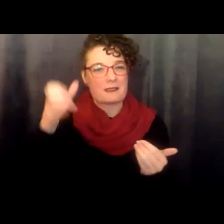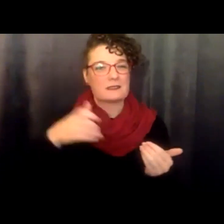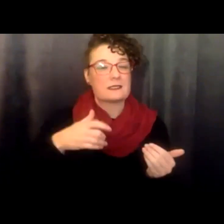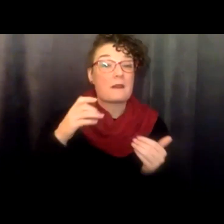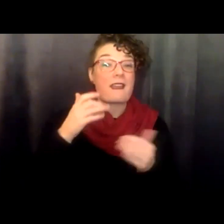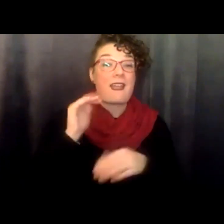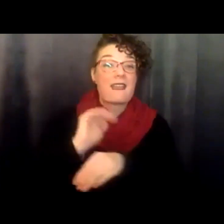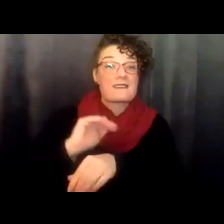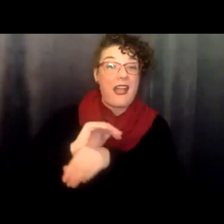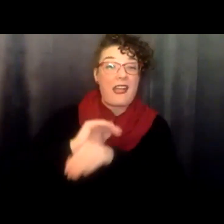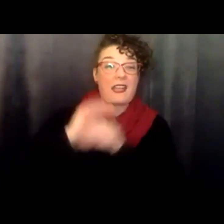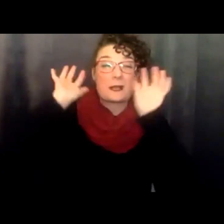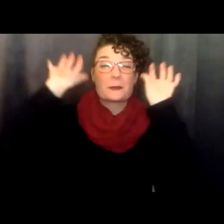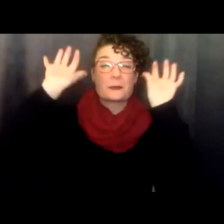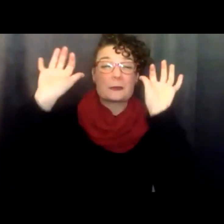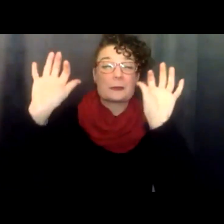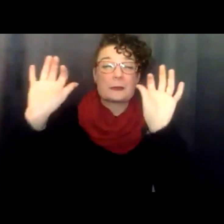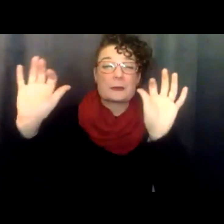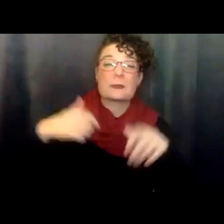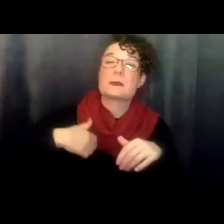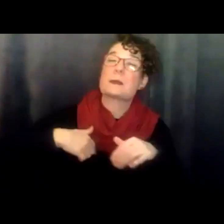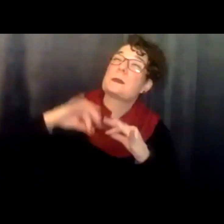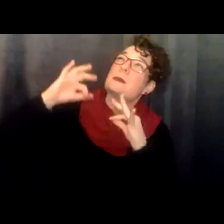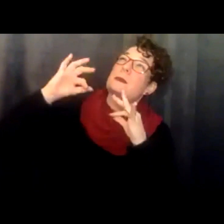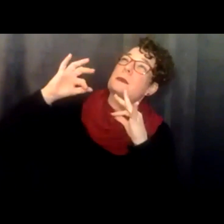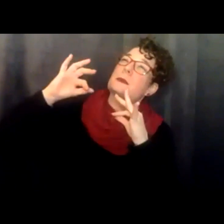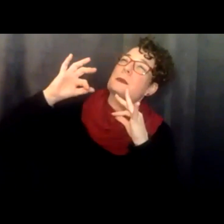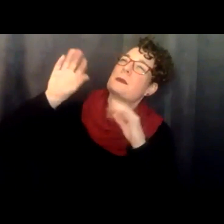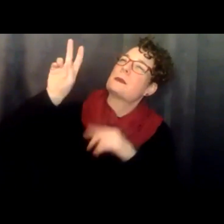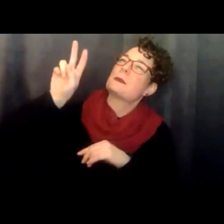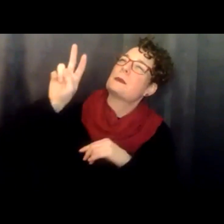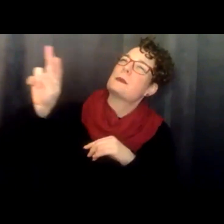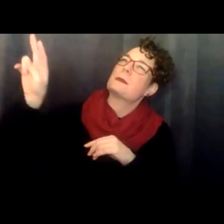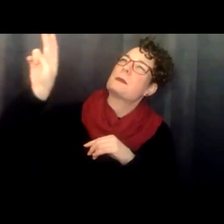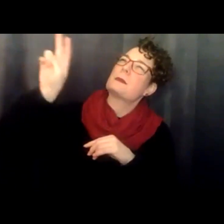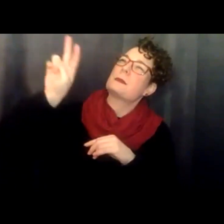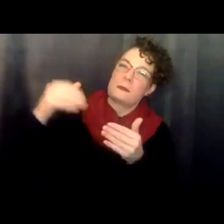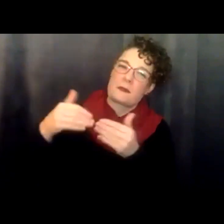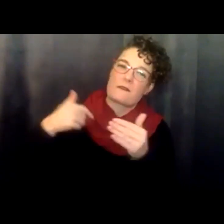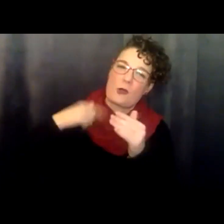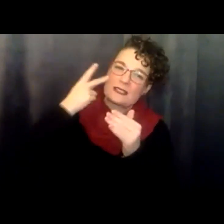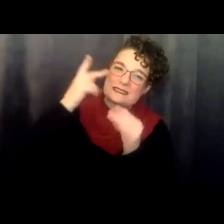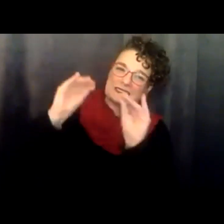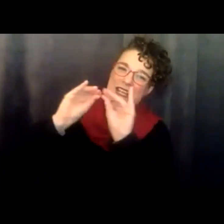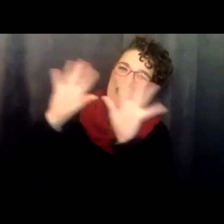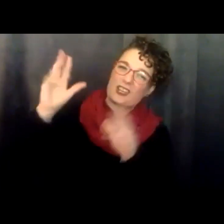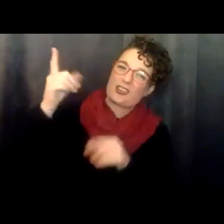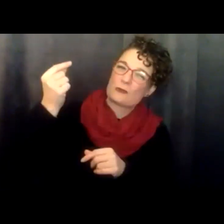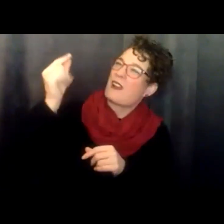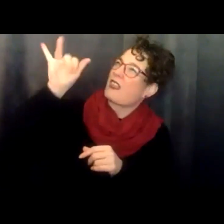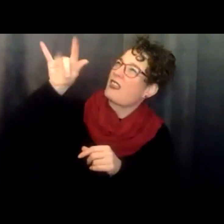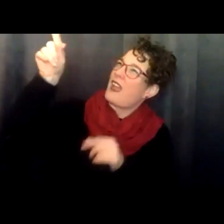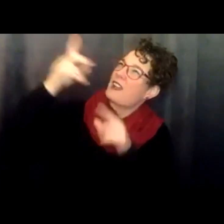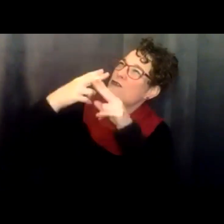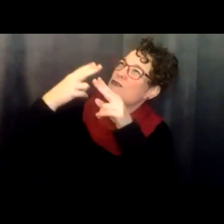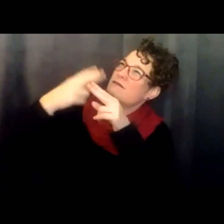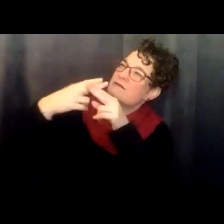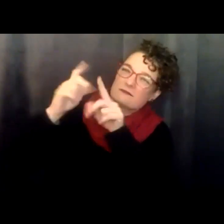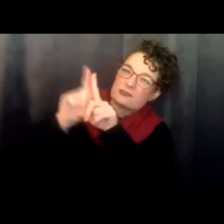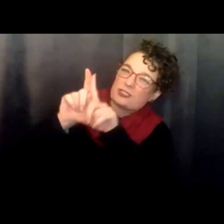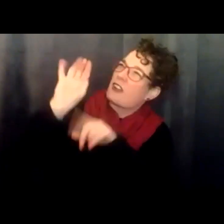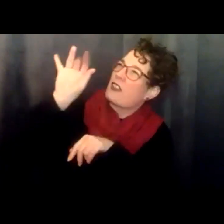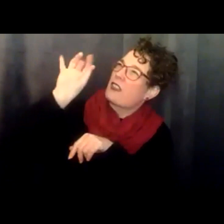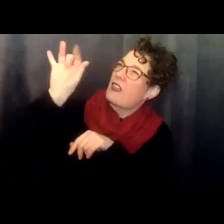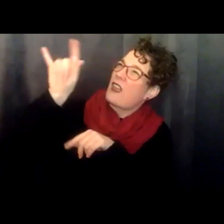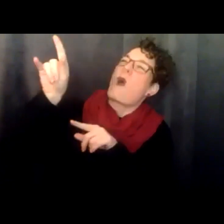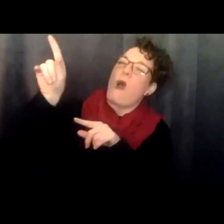sky at the constellation, and I have to gaze a little before the figure emerges. So bear that in mind as